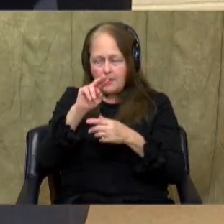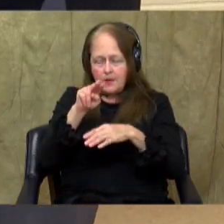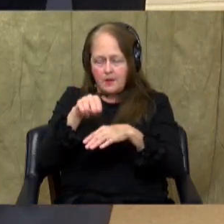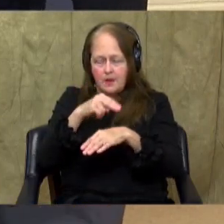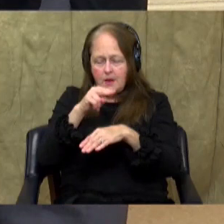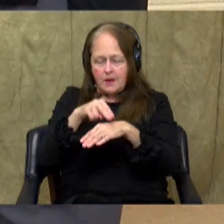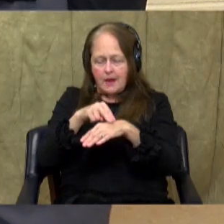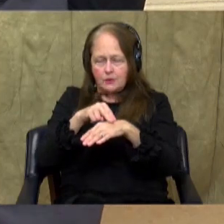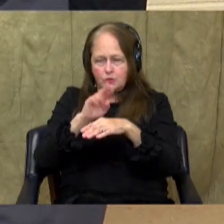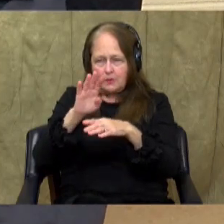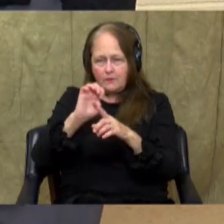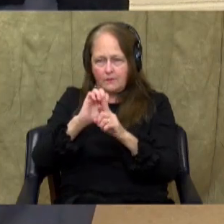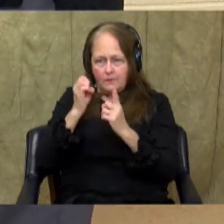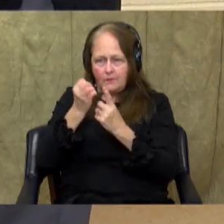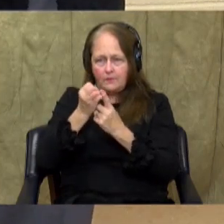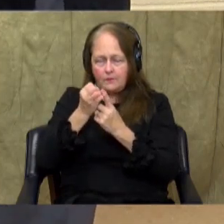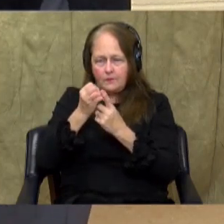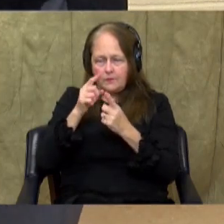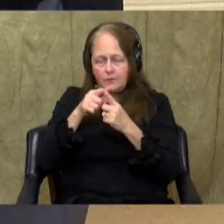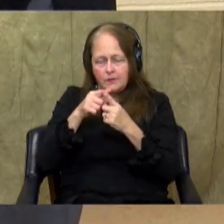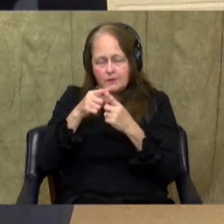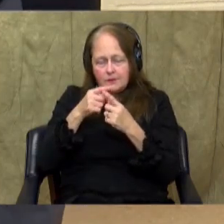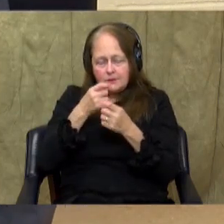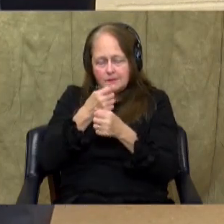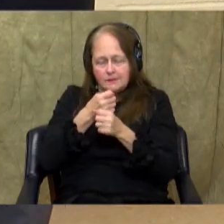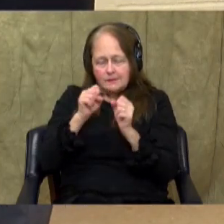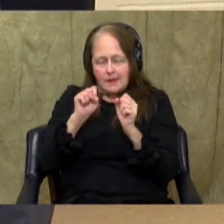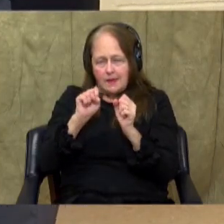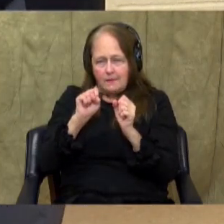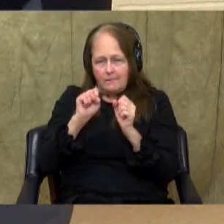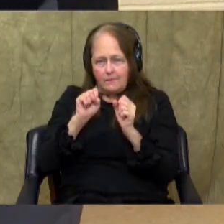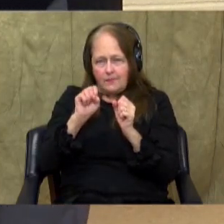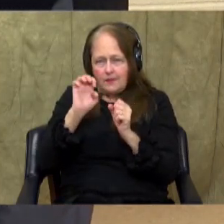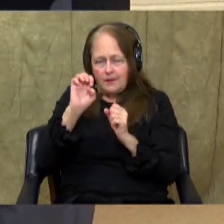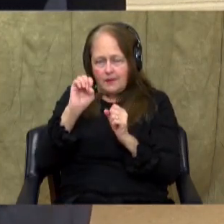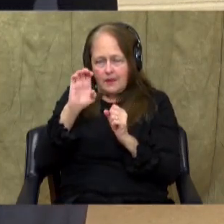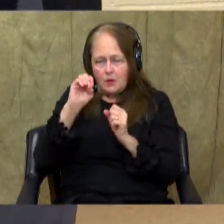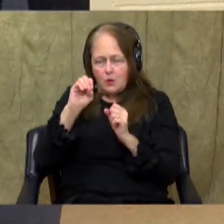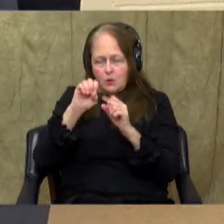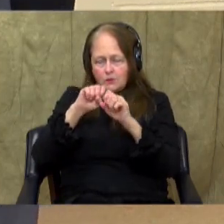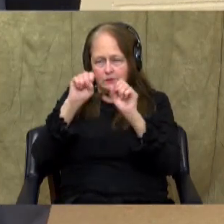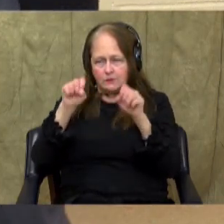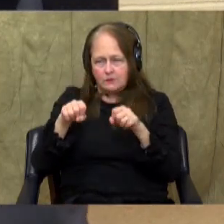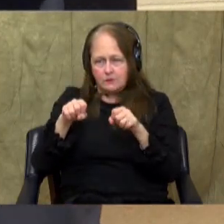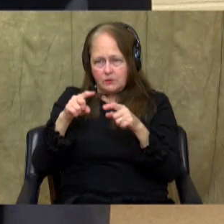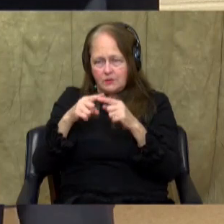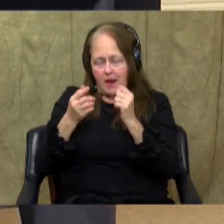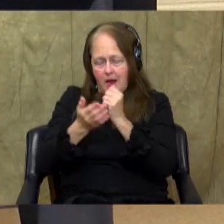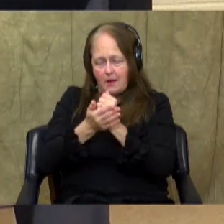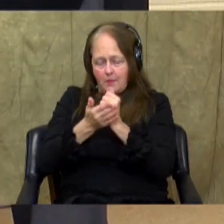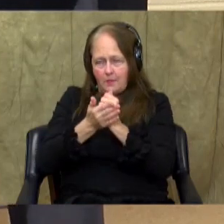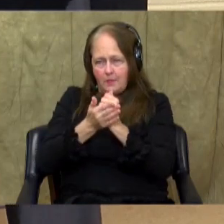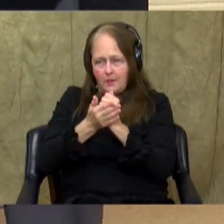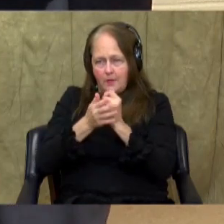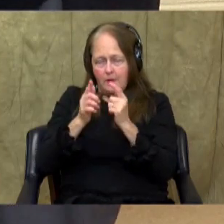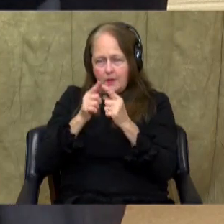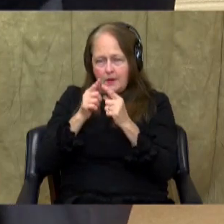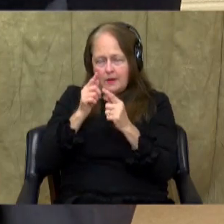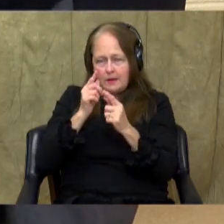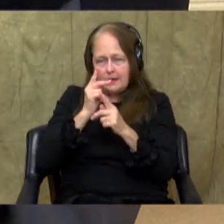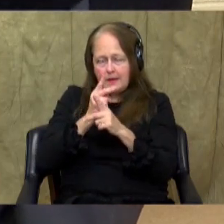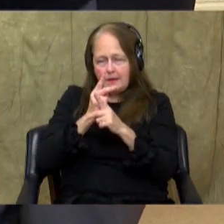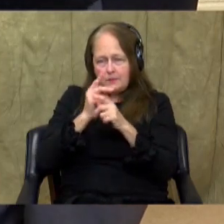natural environments that is meant to preserve the ecosystem, okay? It's meant to boost the economy but also promote